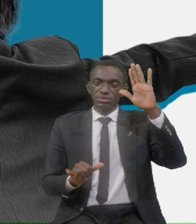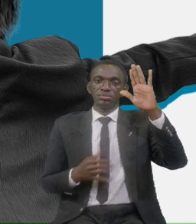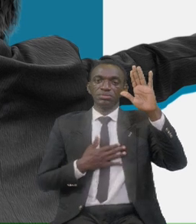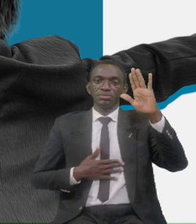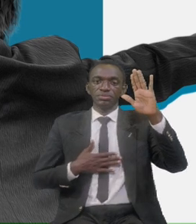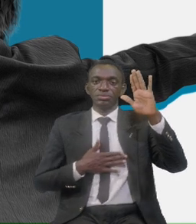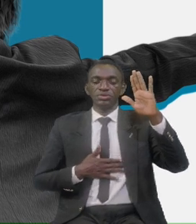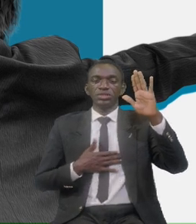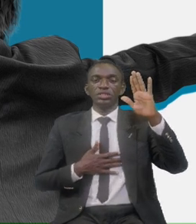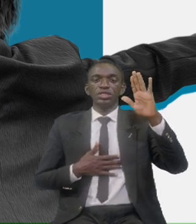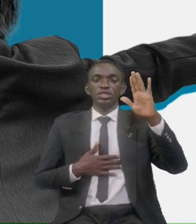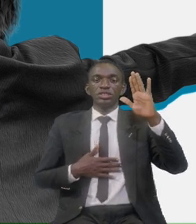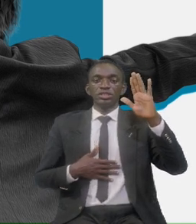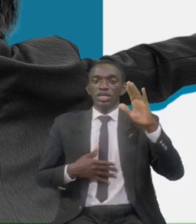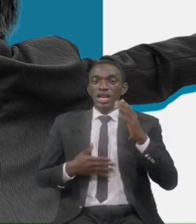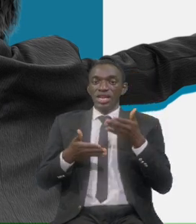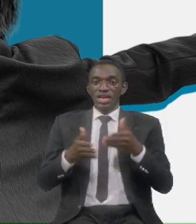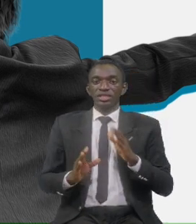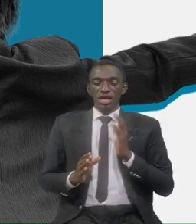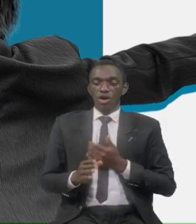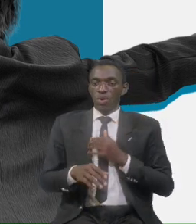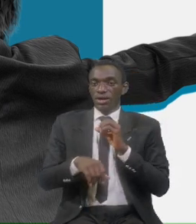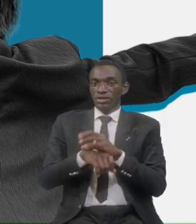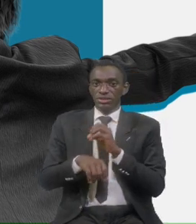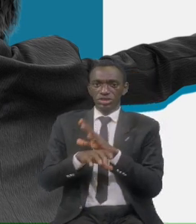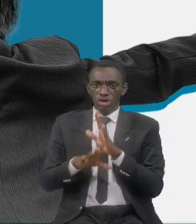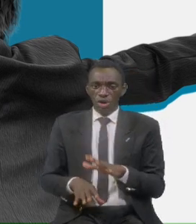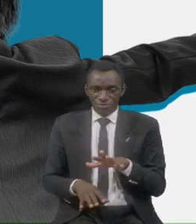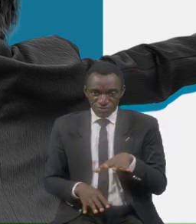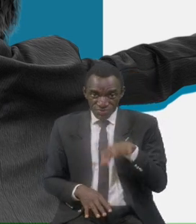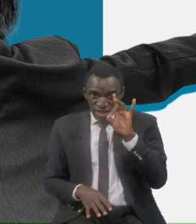Let our counselors identify you.